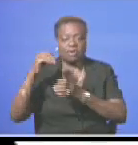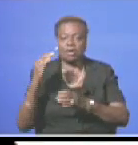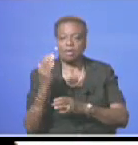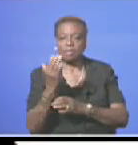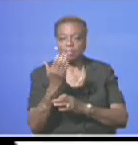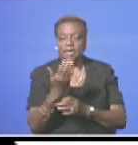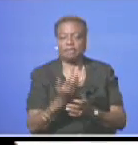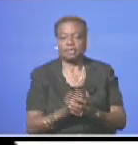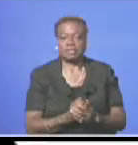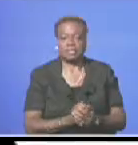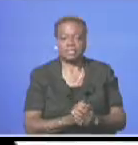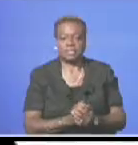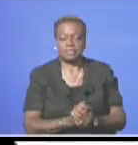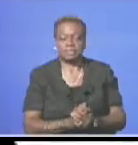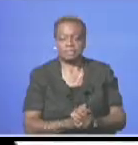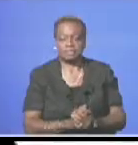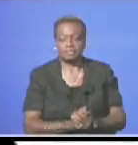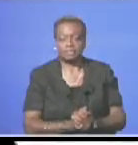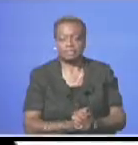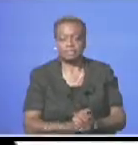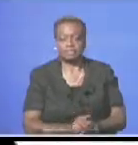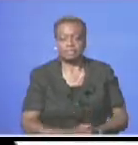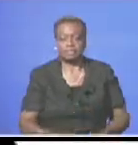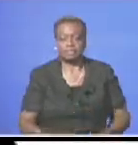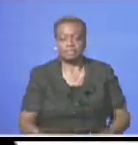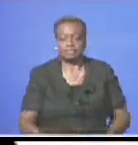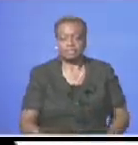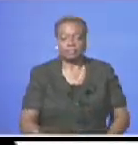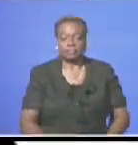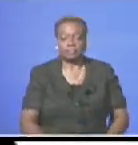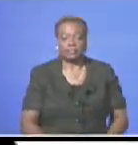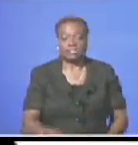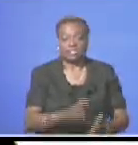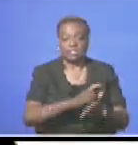Jiminita Swain checked in with her recently.